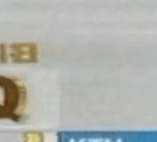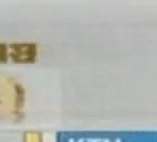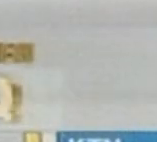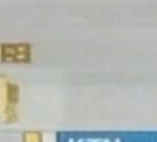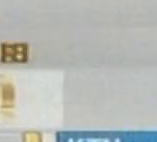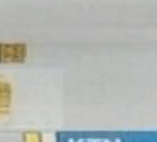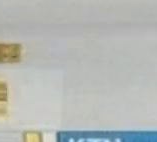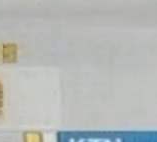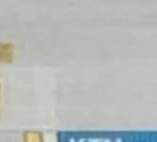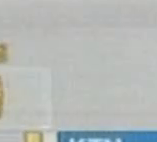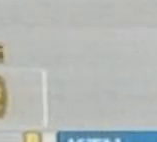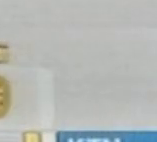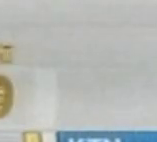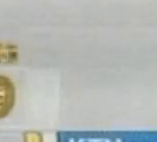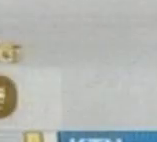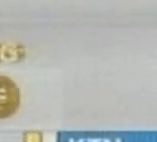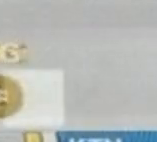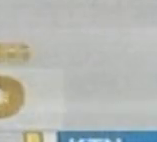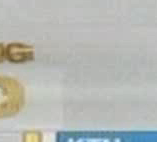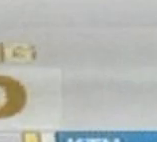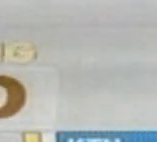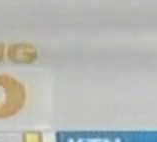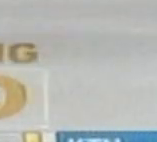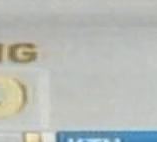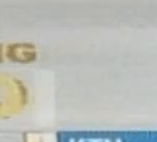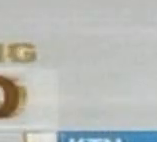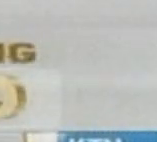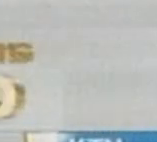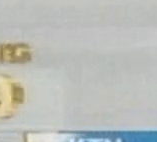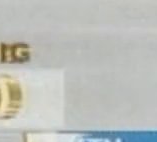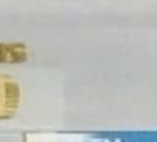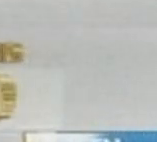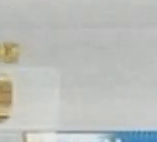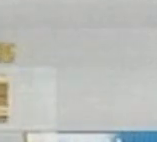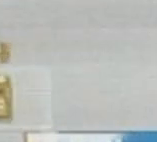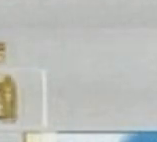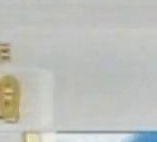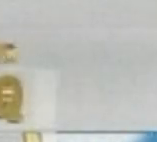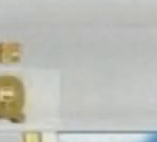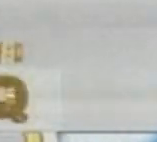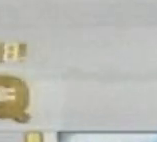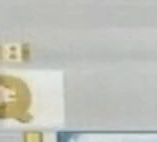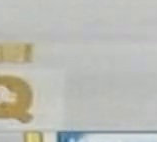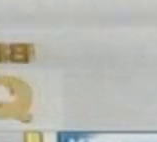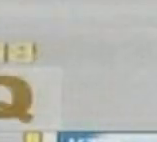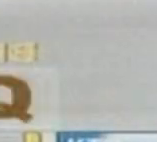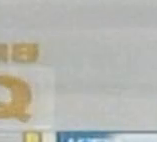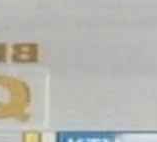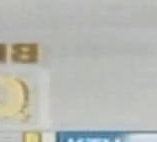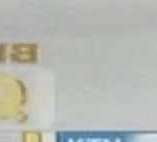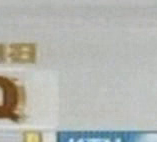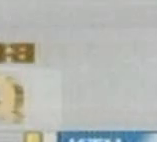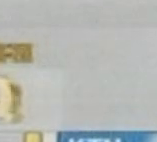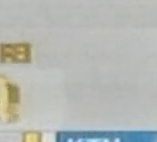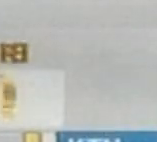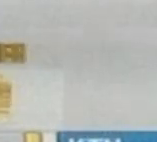21% saying no. Thank you very much for your feedback. I've got some SMSs here. This one says, no, she's a very